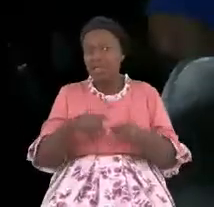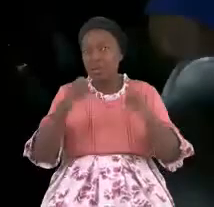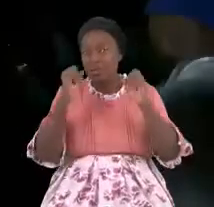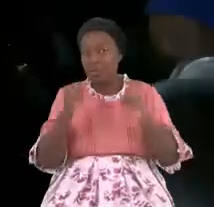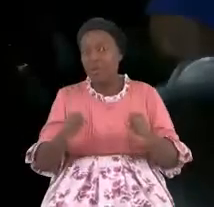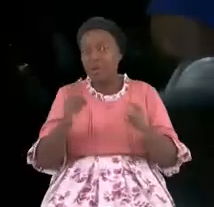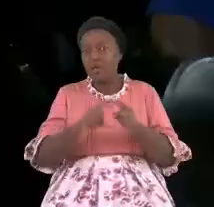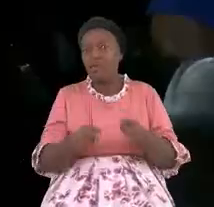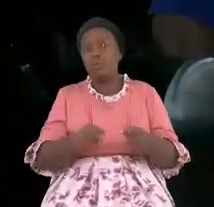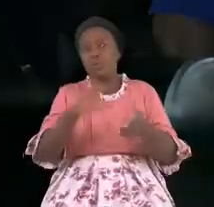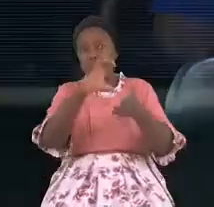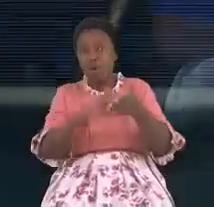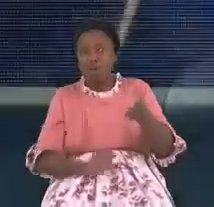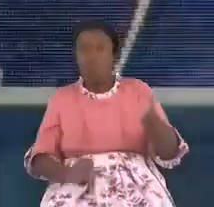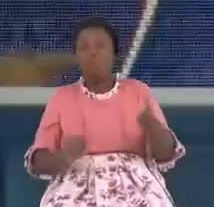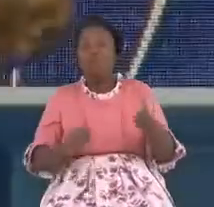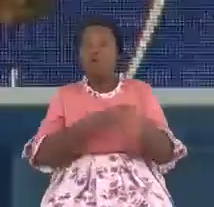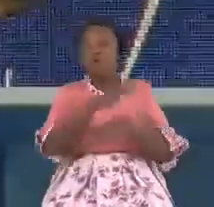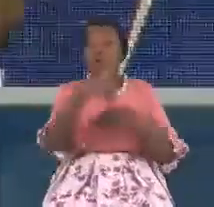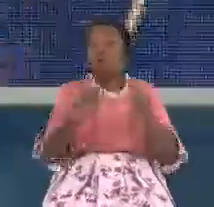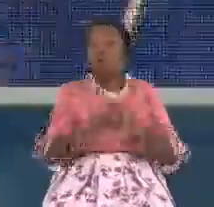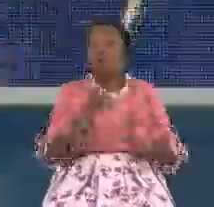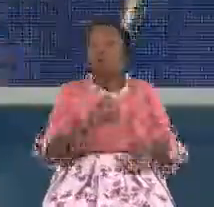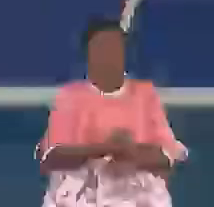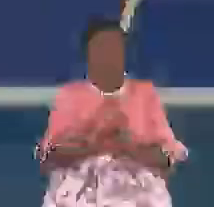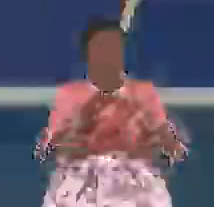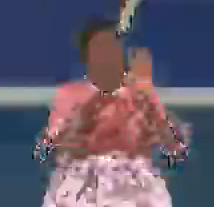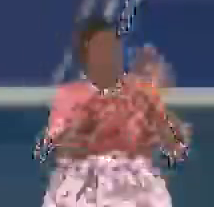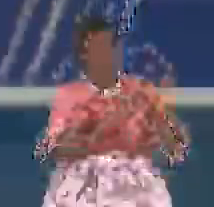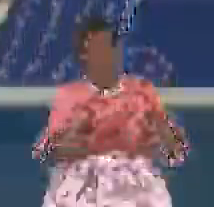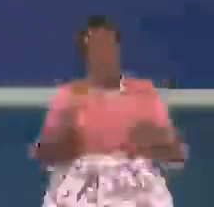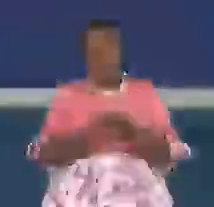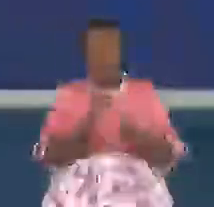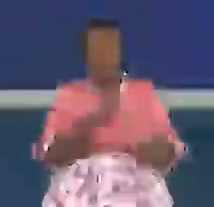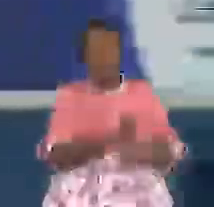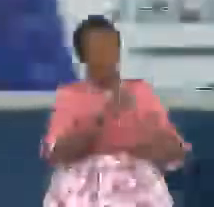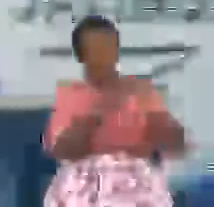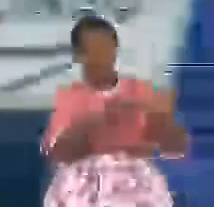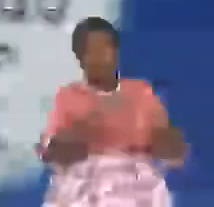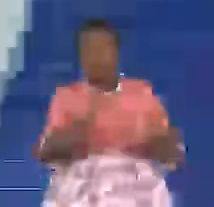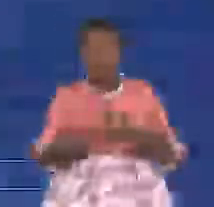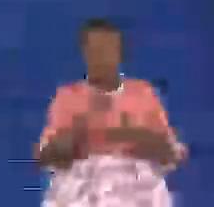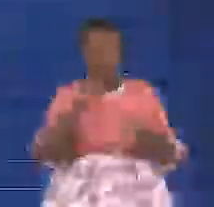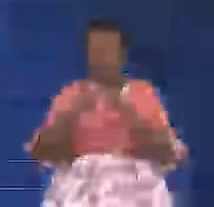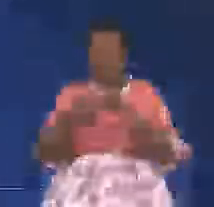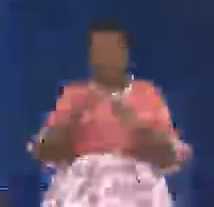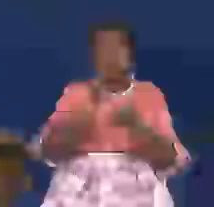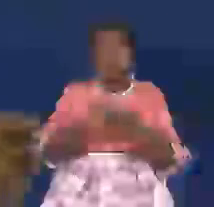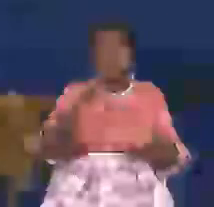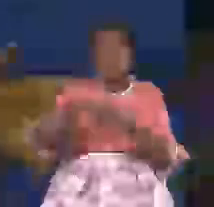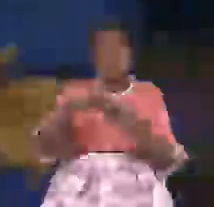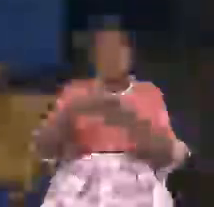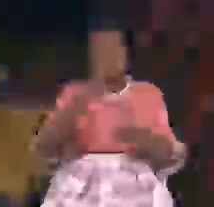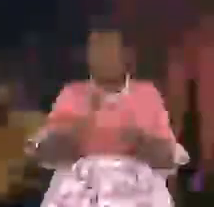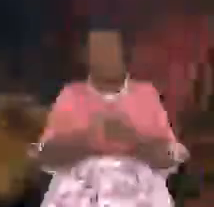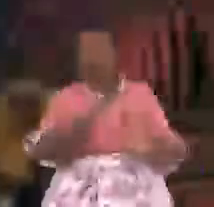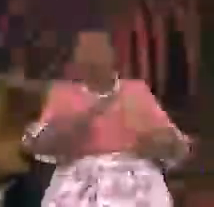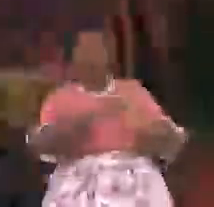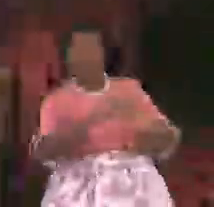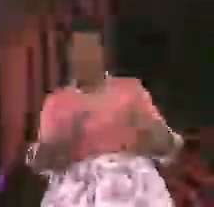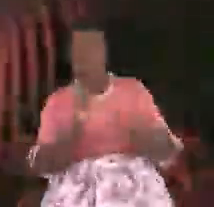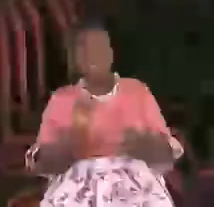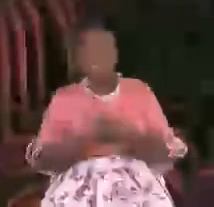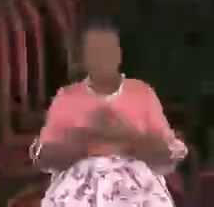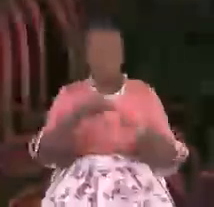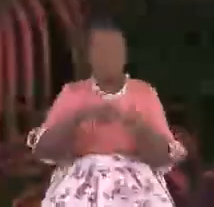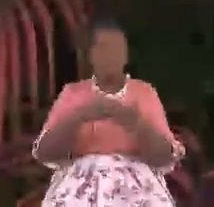remove every mountain, that mountain that stands before you, that stumbling block that stands before you, the power to